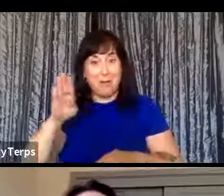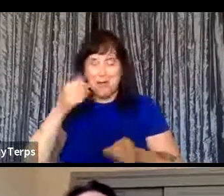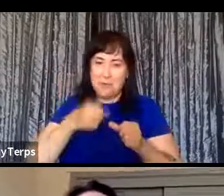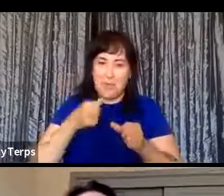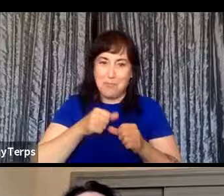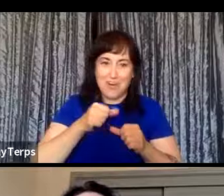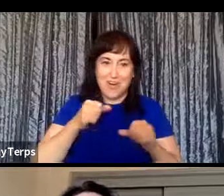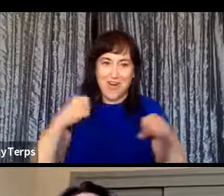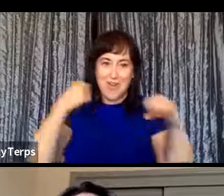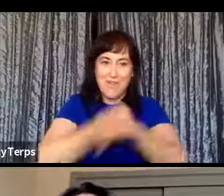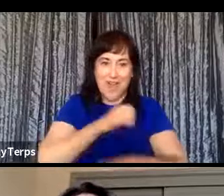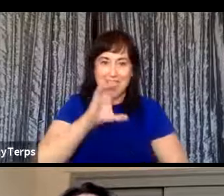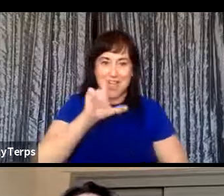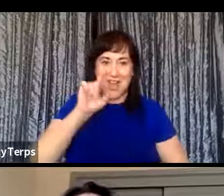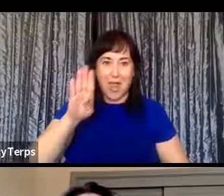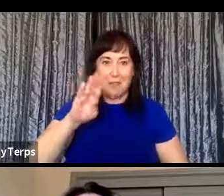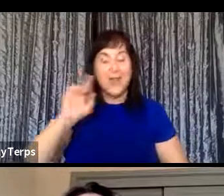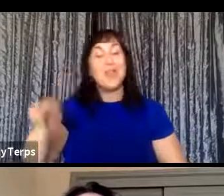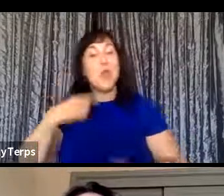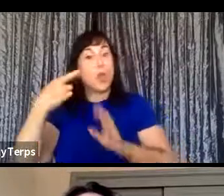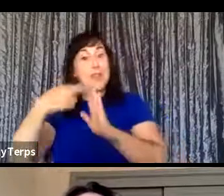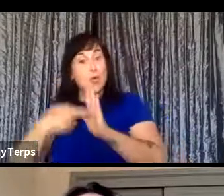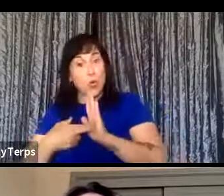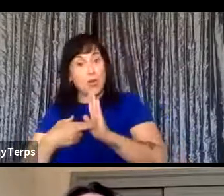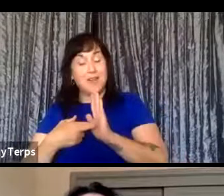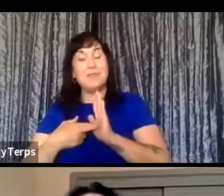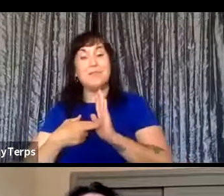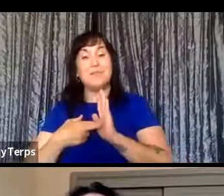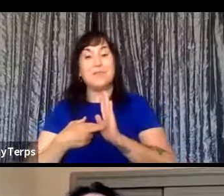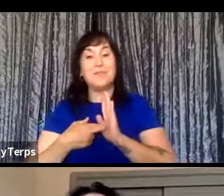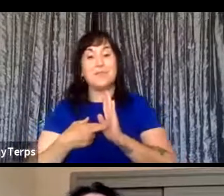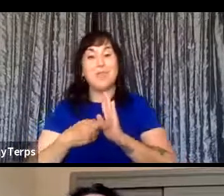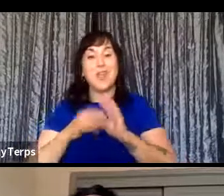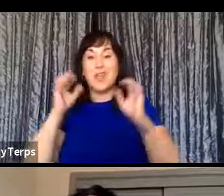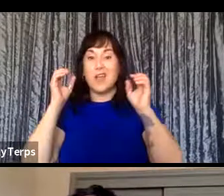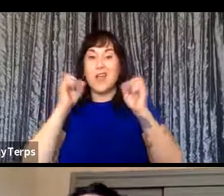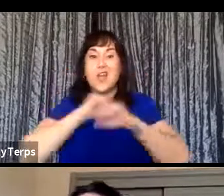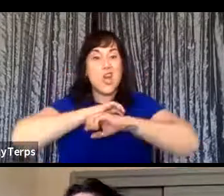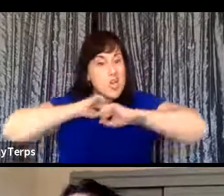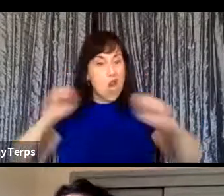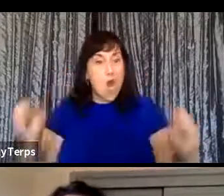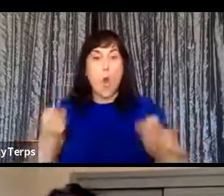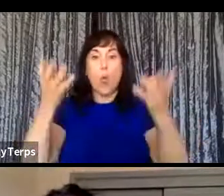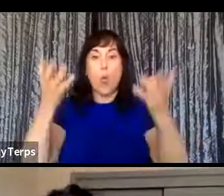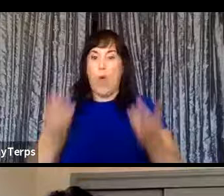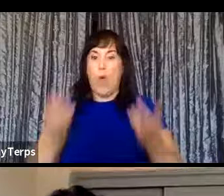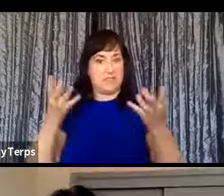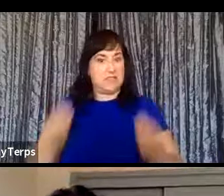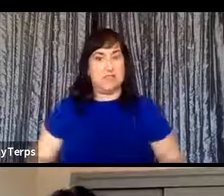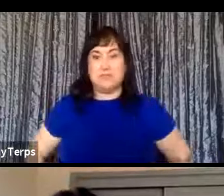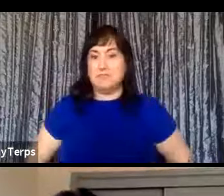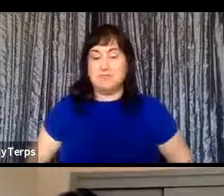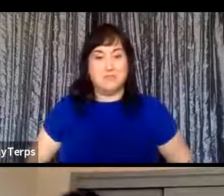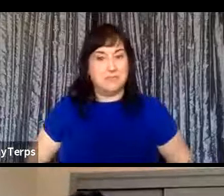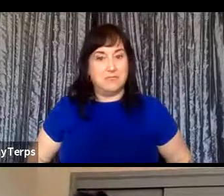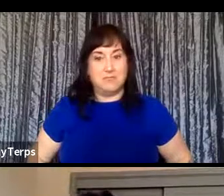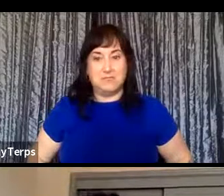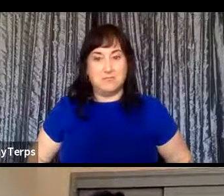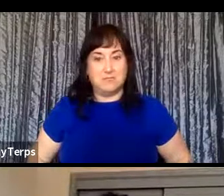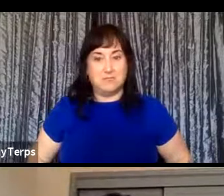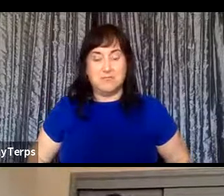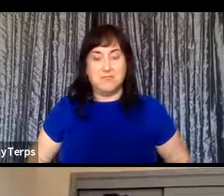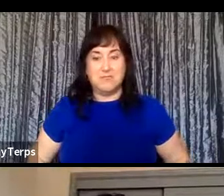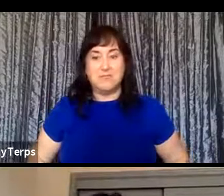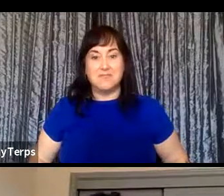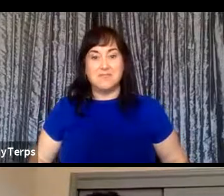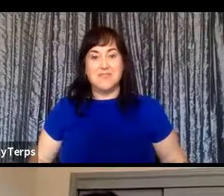but the only rule of Chocolate Club is no wet stuff. That just sounded really weird in Fight Club.